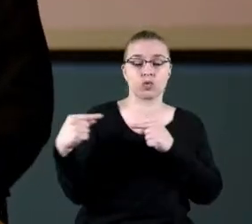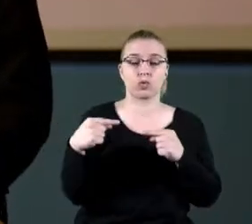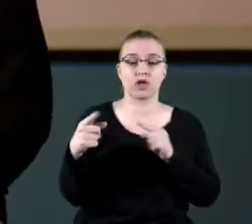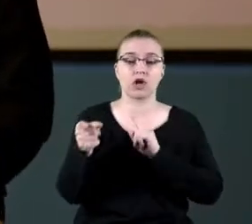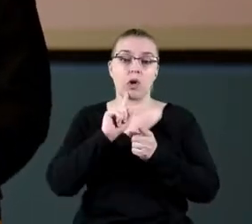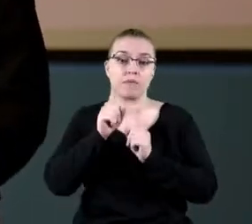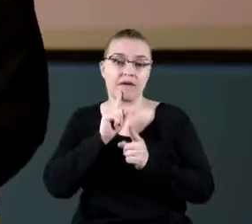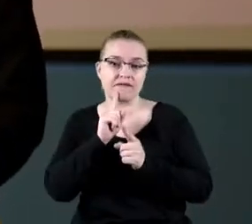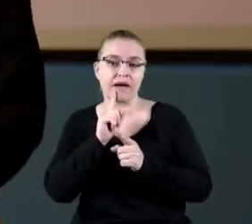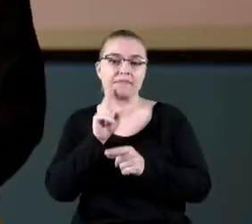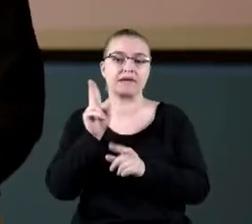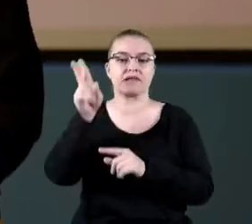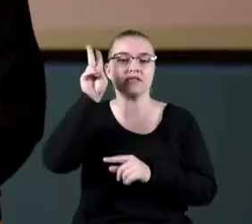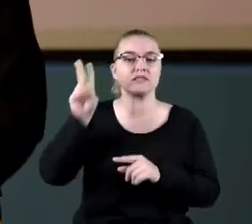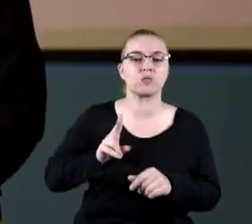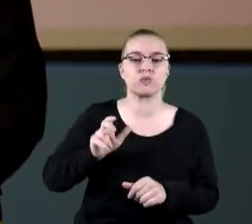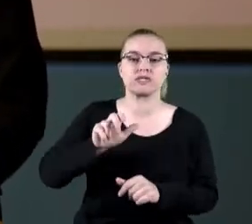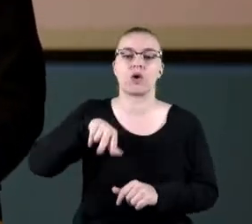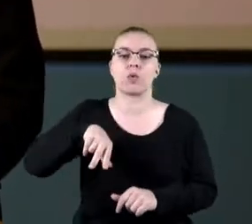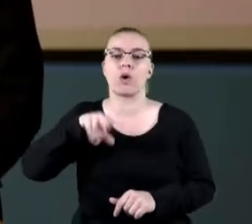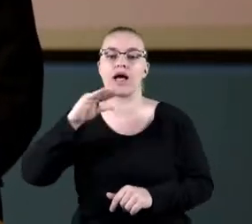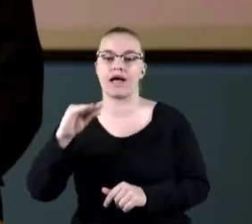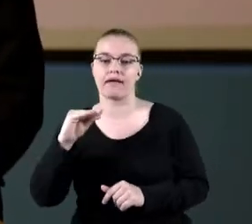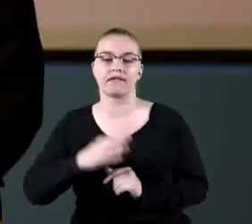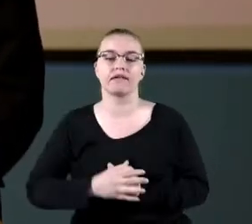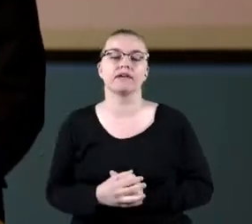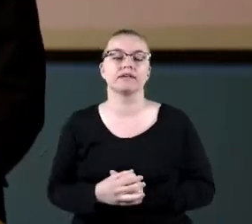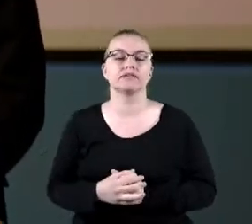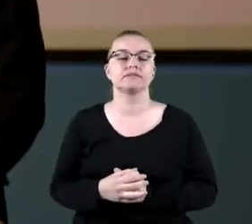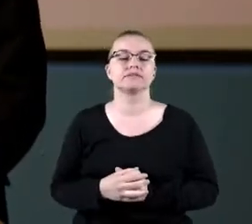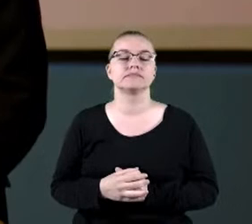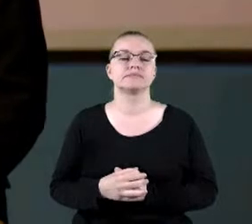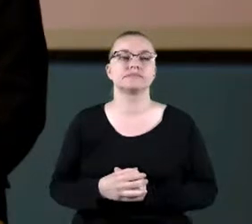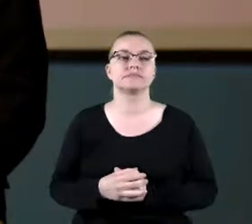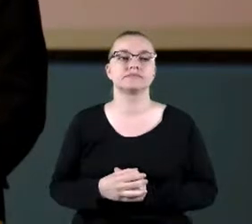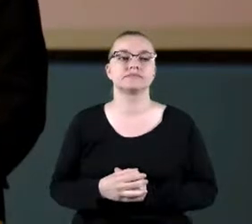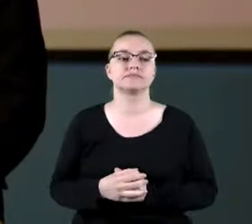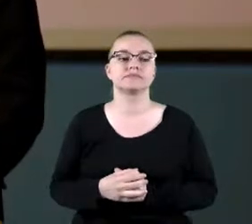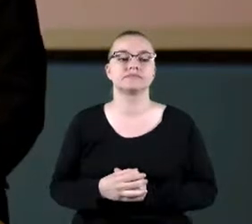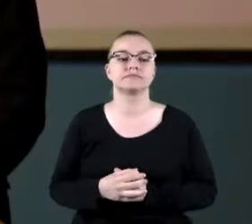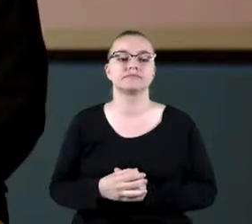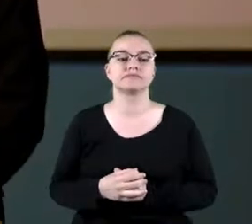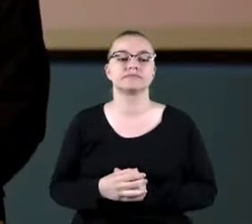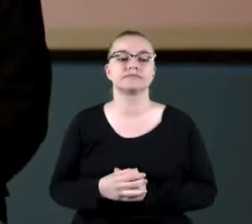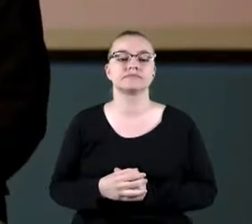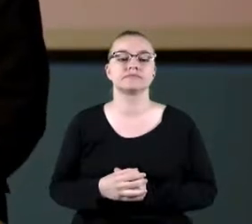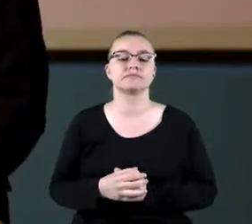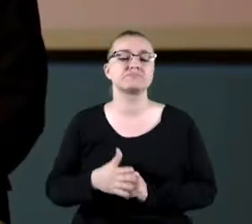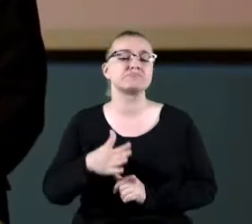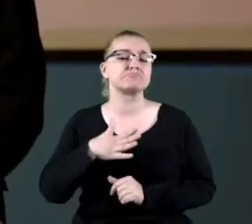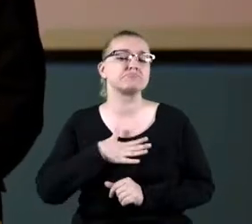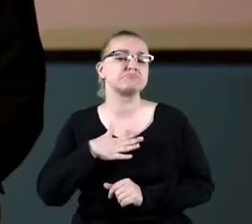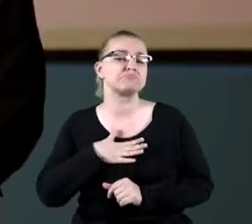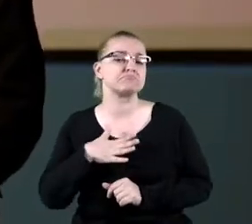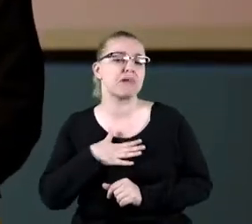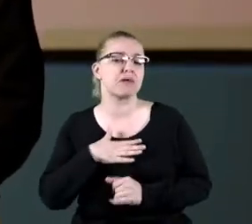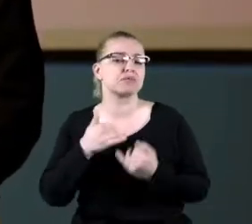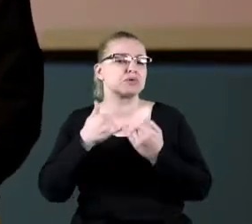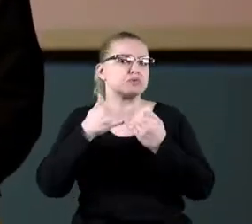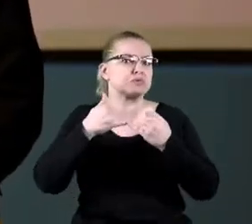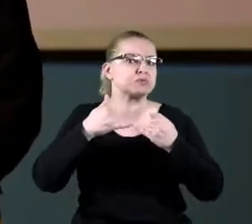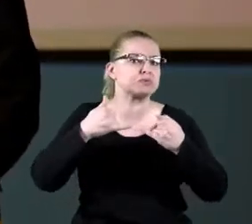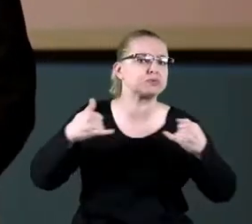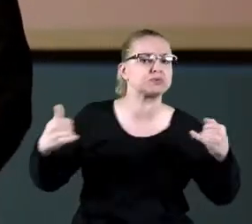Council, we are consulted on a whole range of the legislative proposal